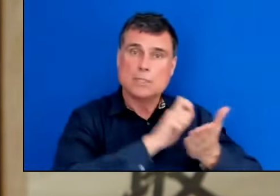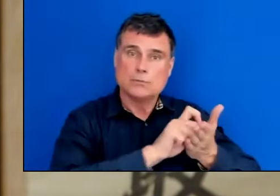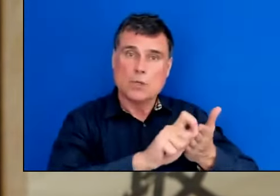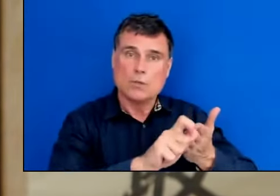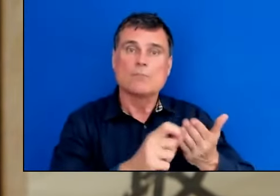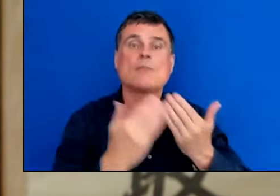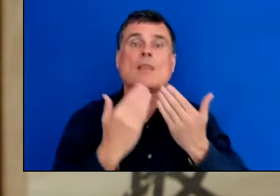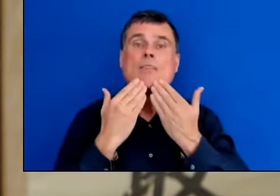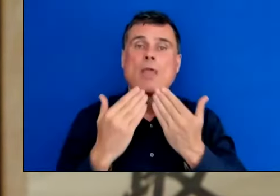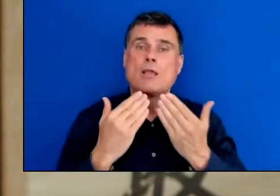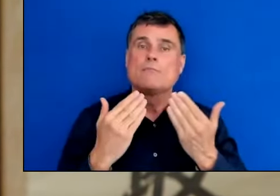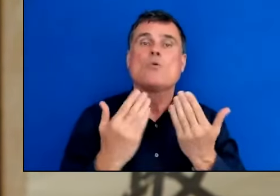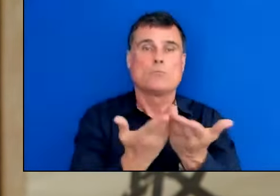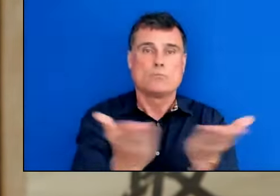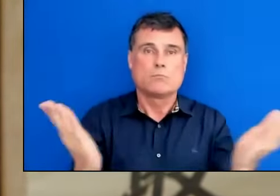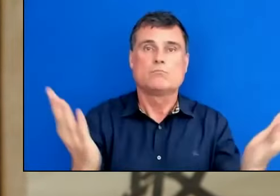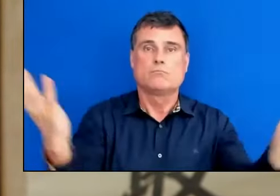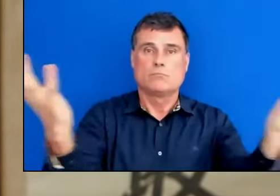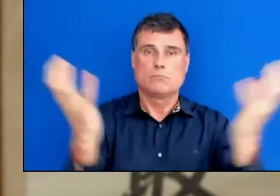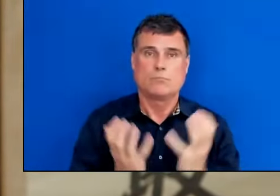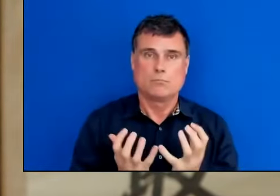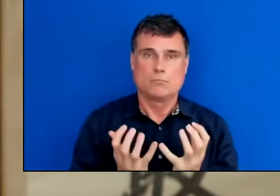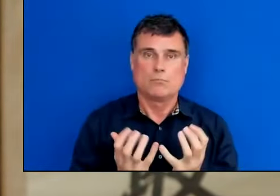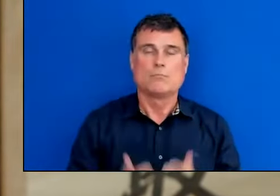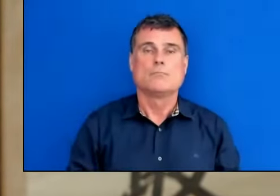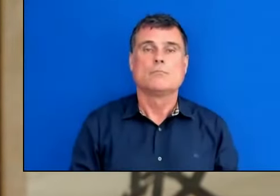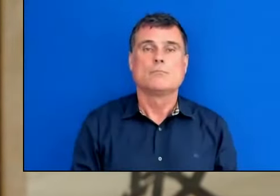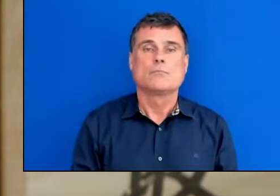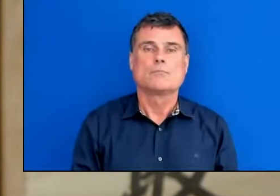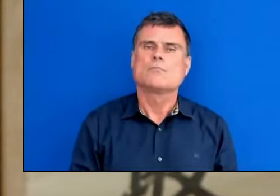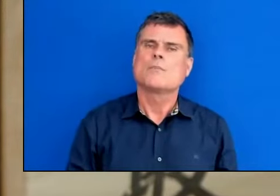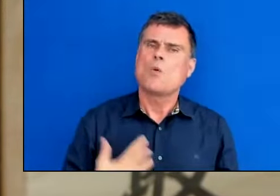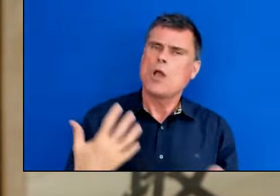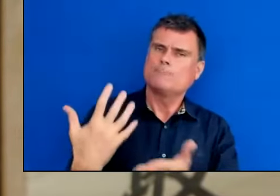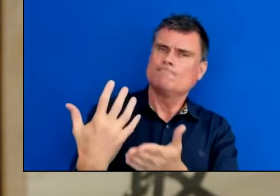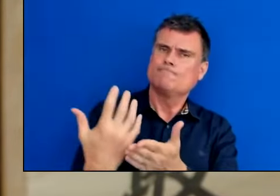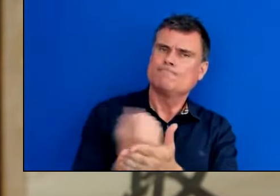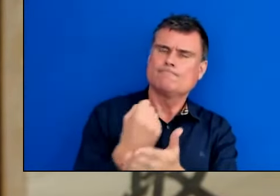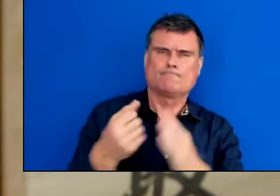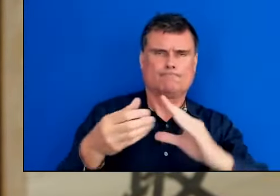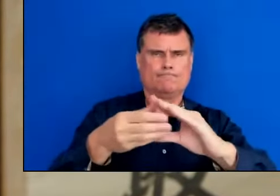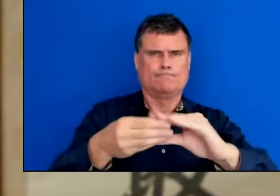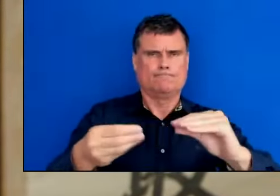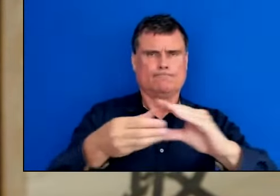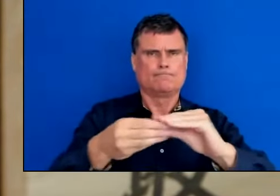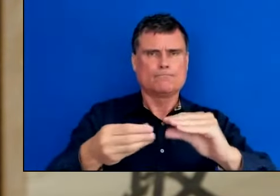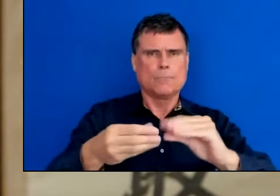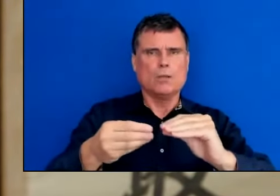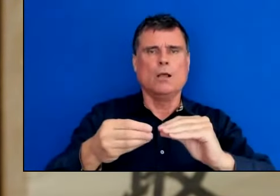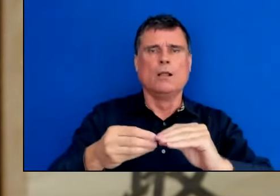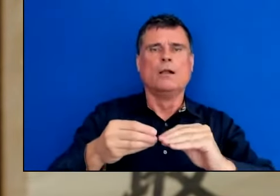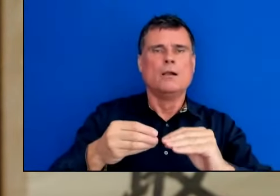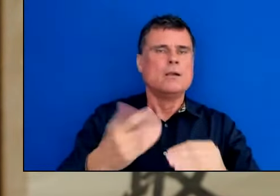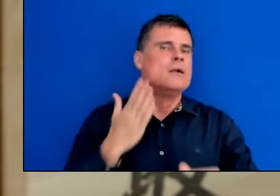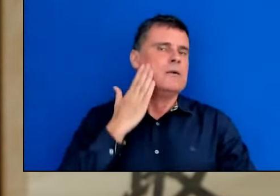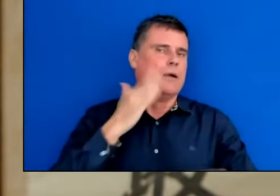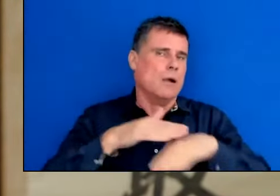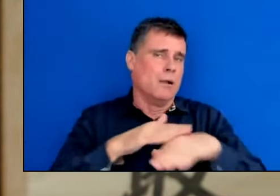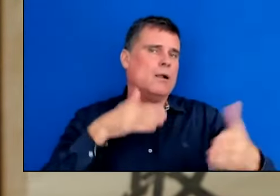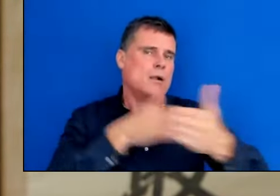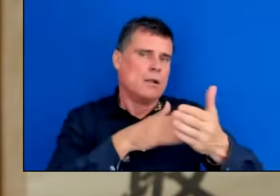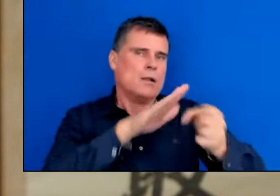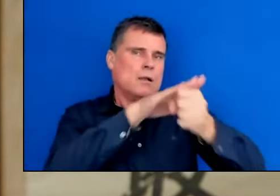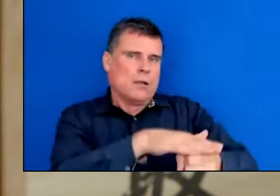thank you all for coming today. I would like to say a few words about racism and